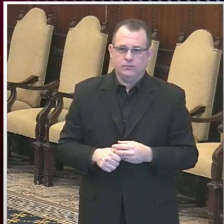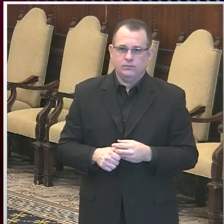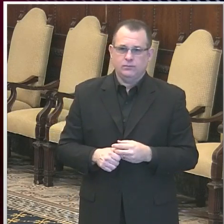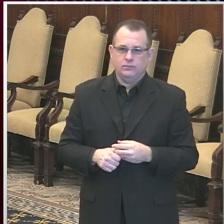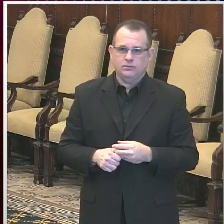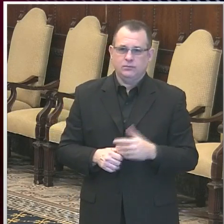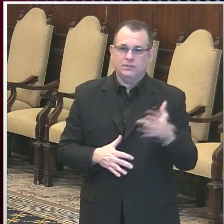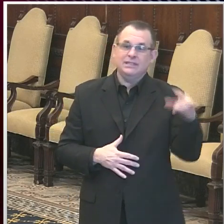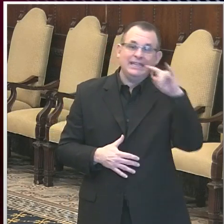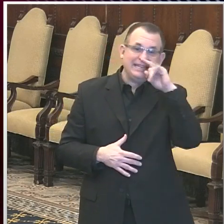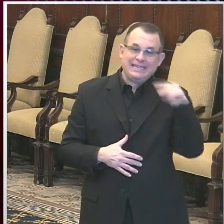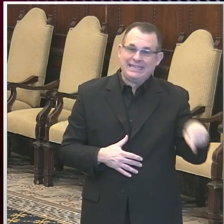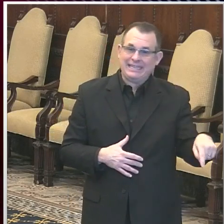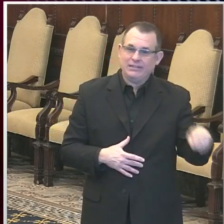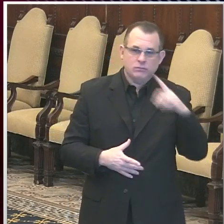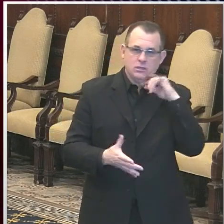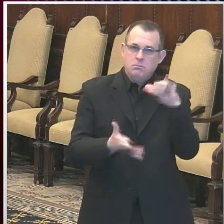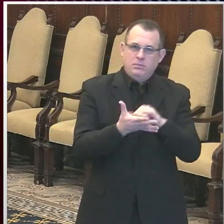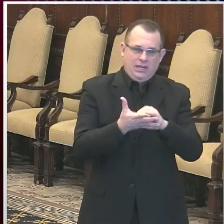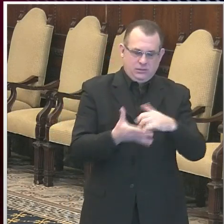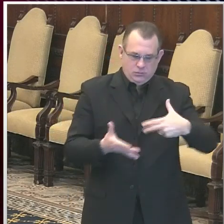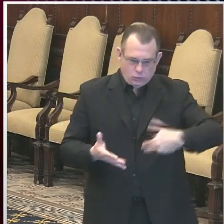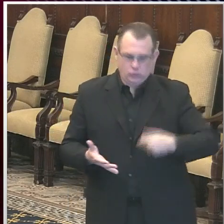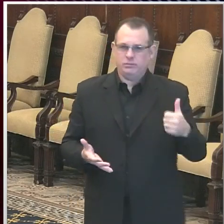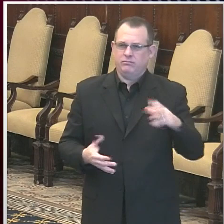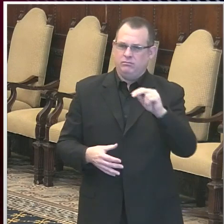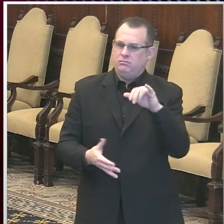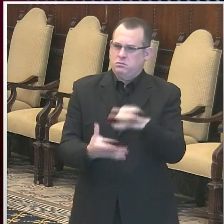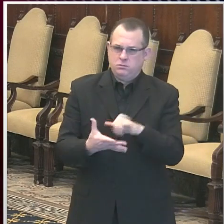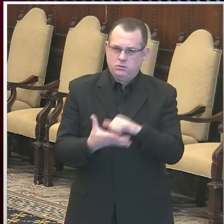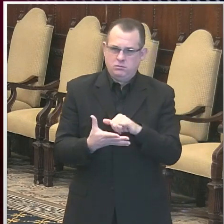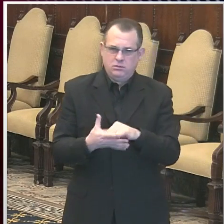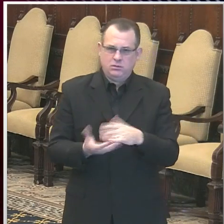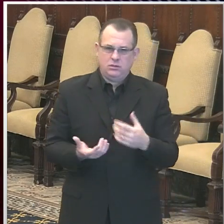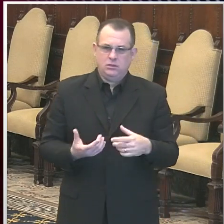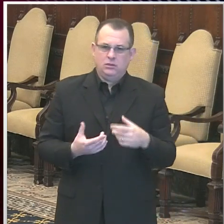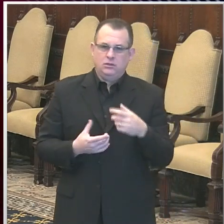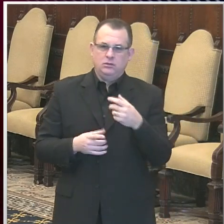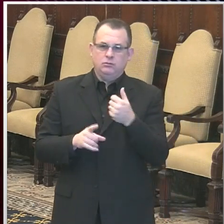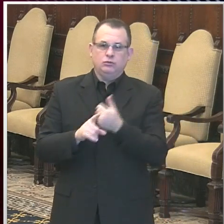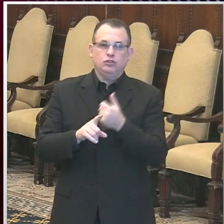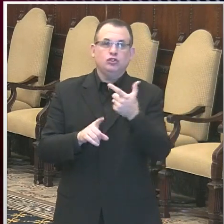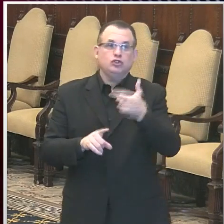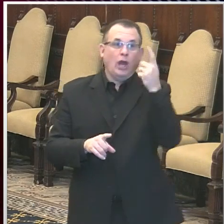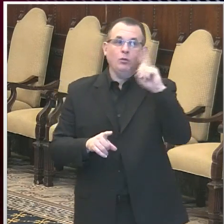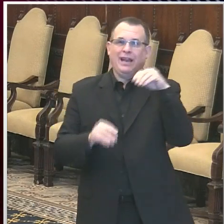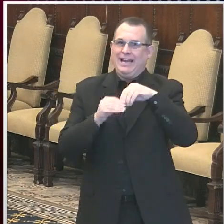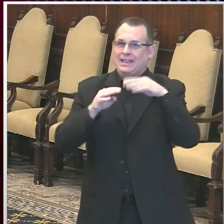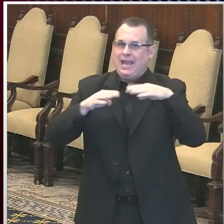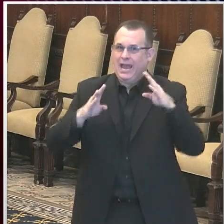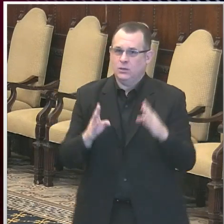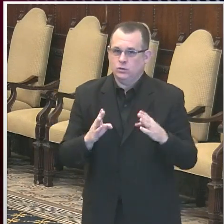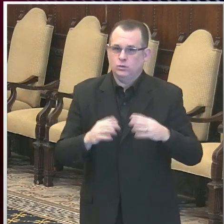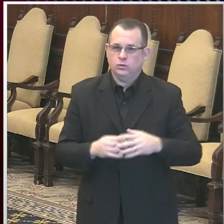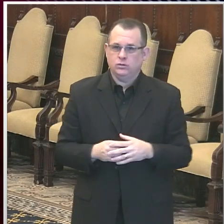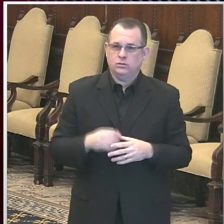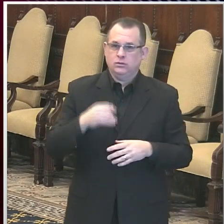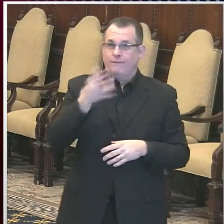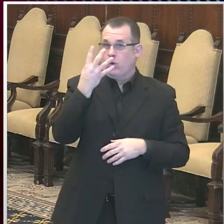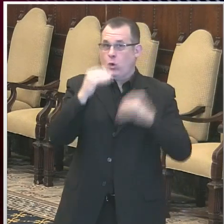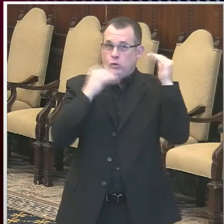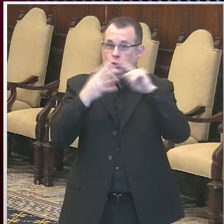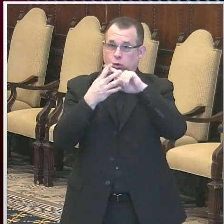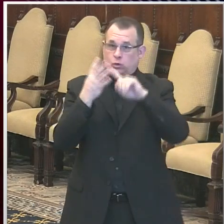herself, and that the shot did originate from inside the house. And so those 4 adults are